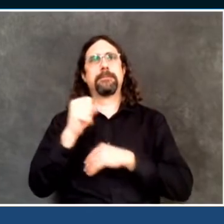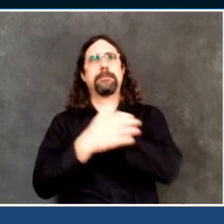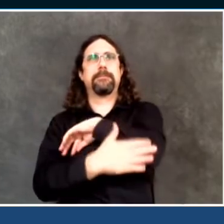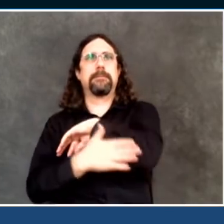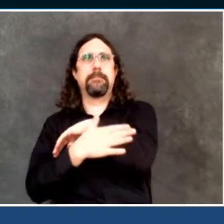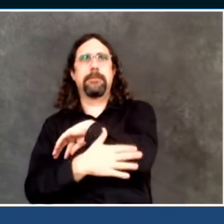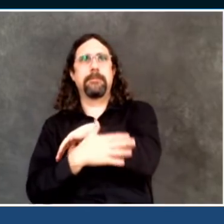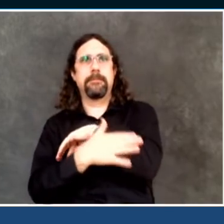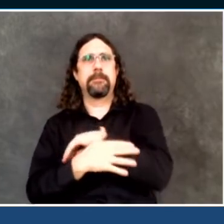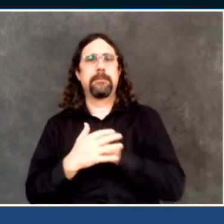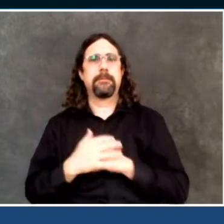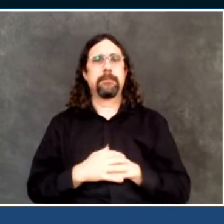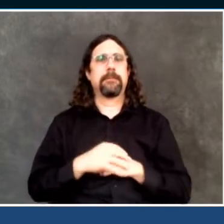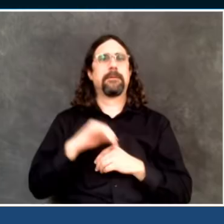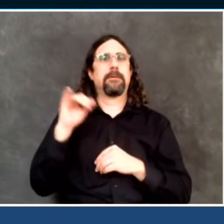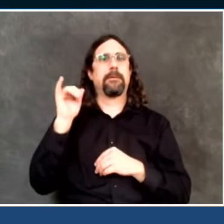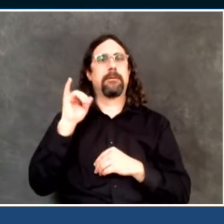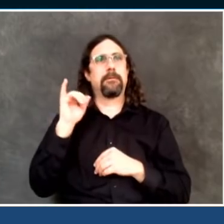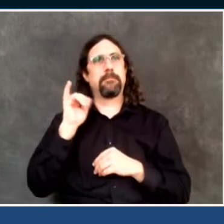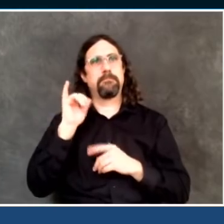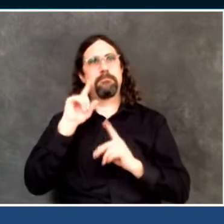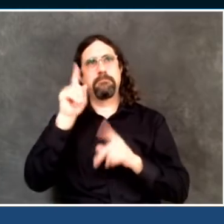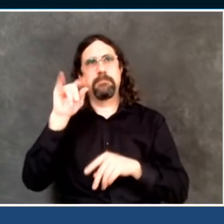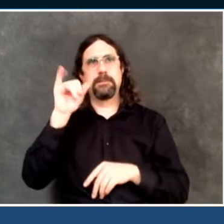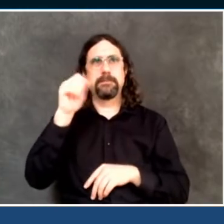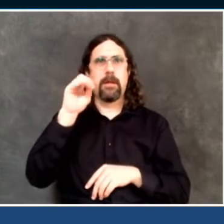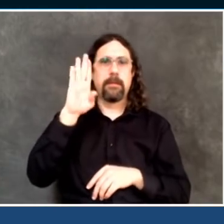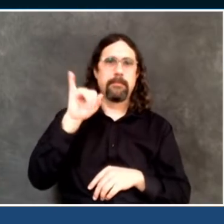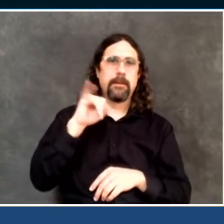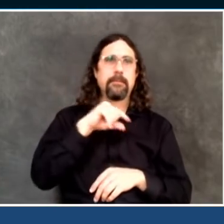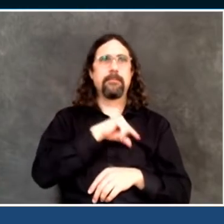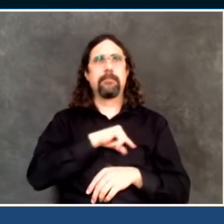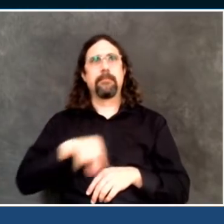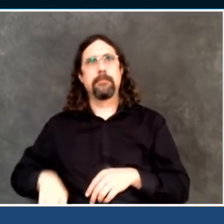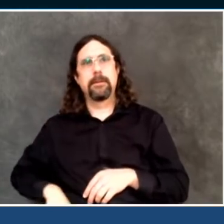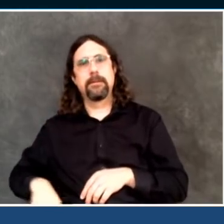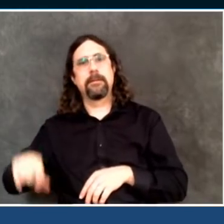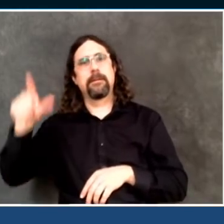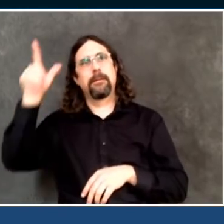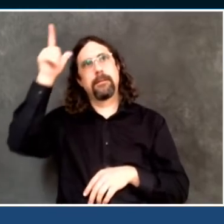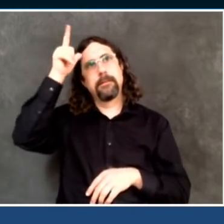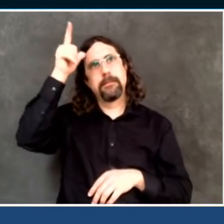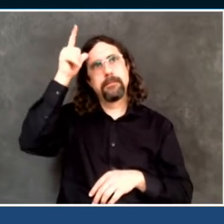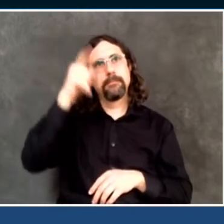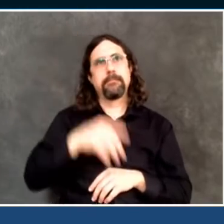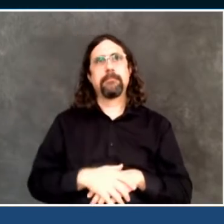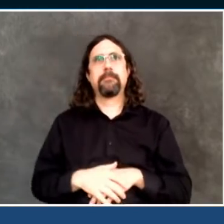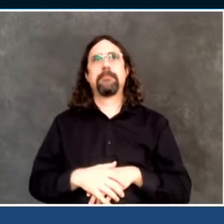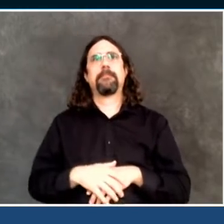come forward to help our public hospitals, but we will need more help, and we need it quickly.